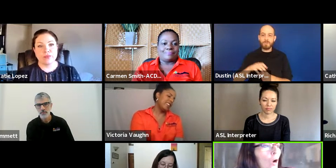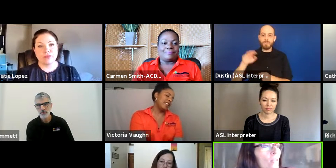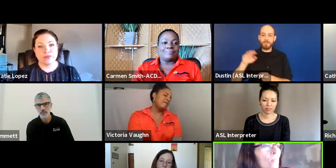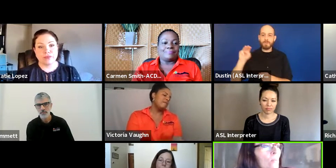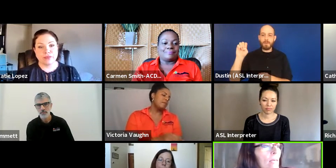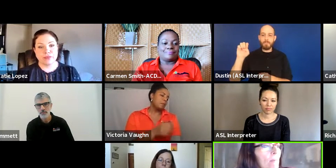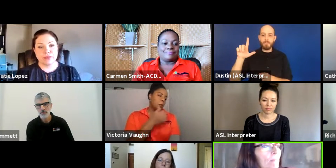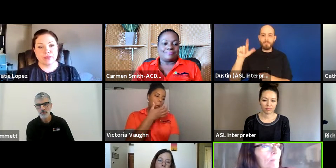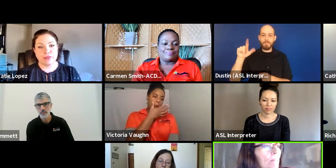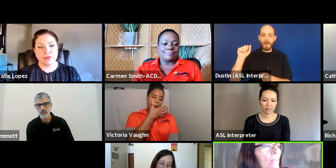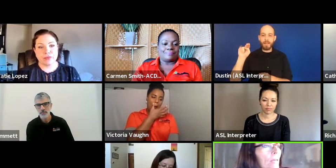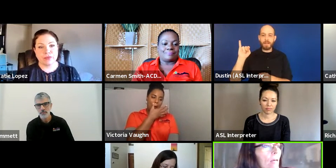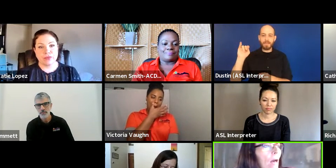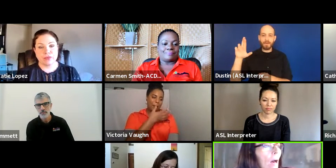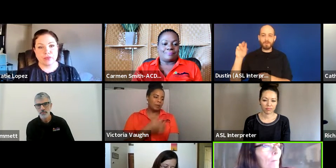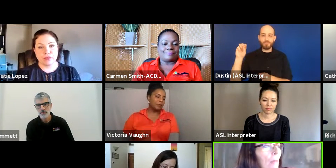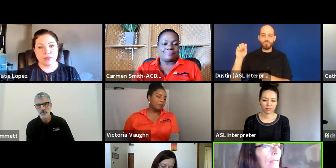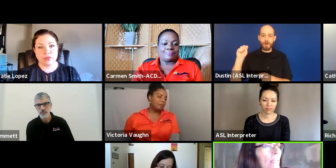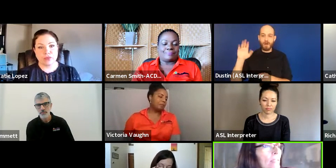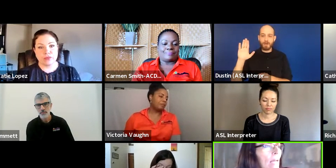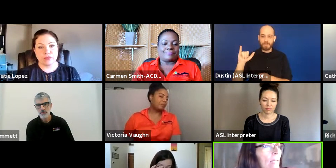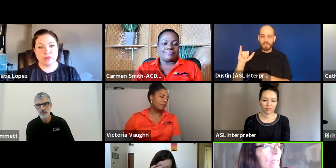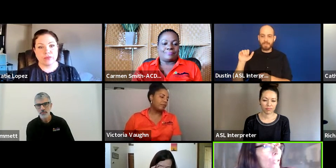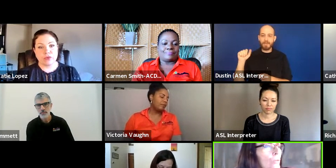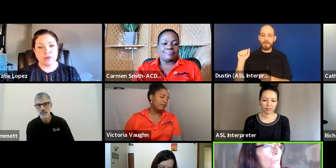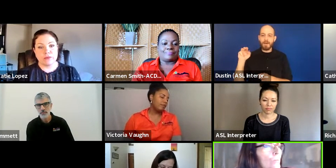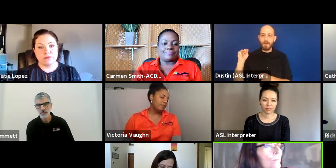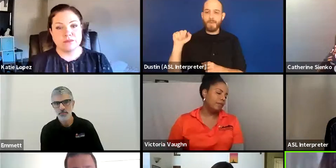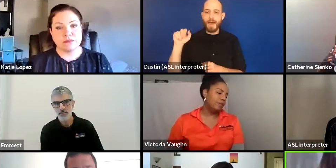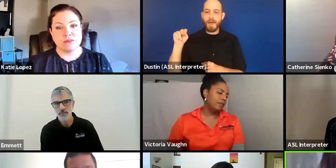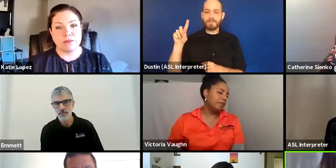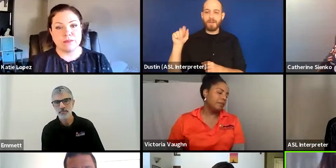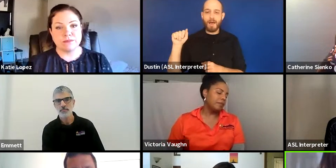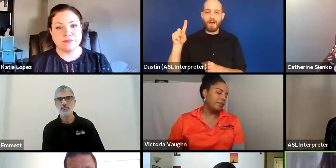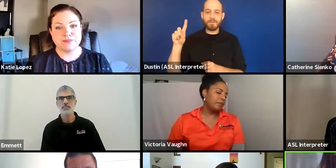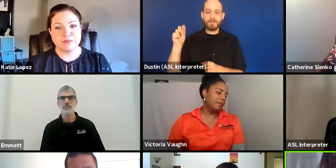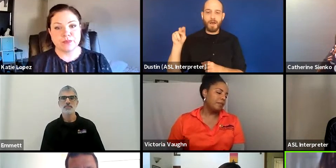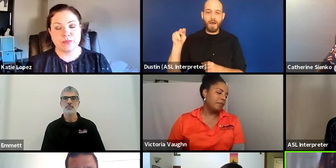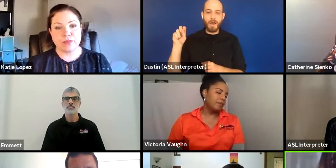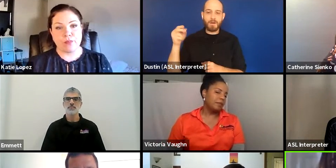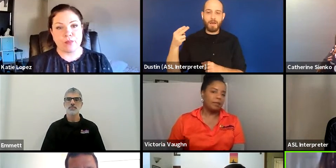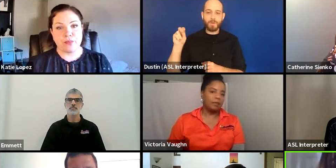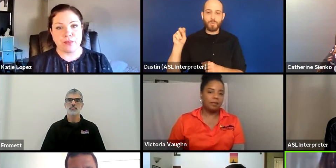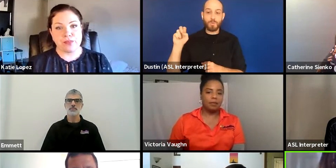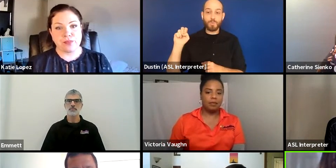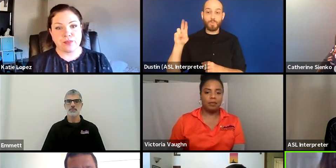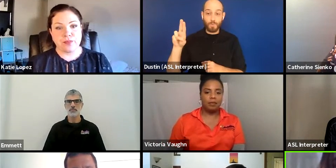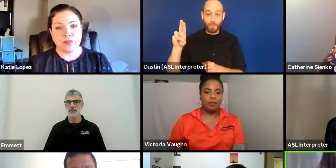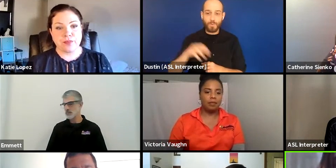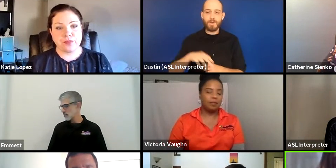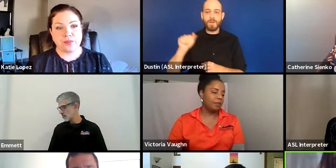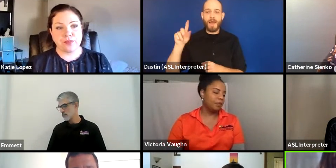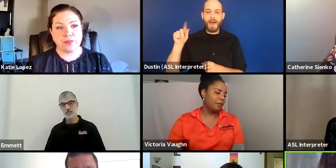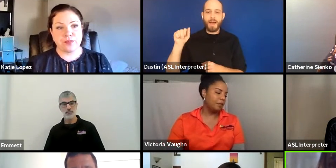Melanie Crosby, Amanda Donahue, Adam